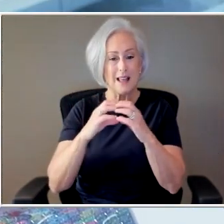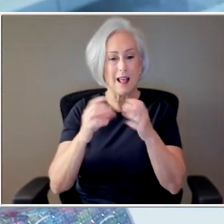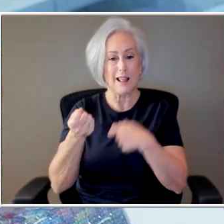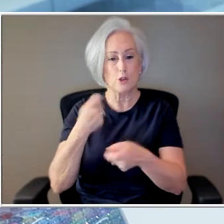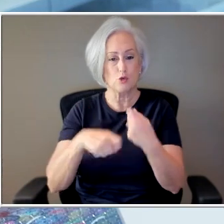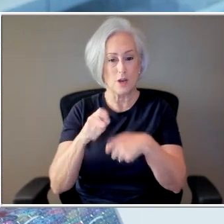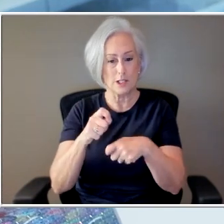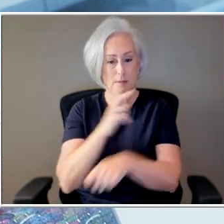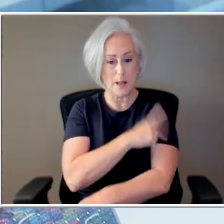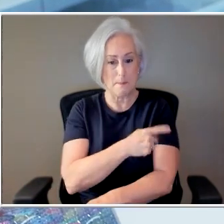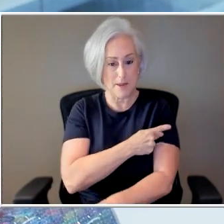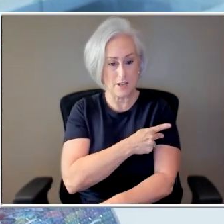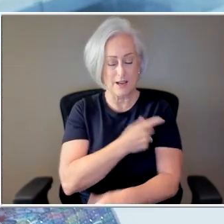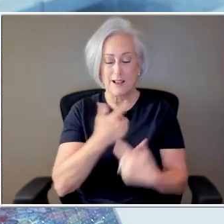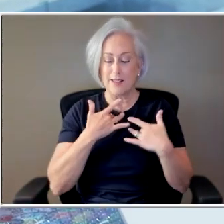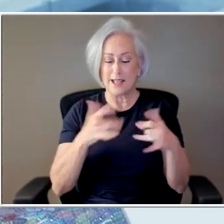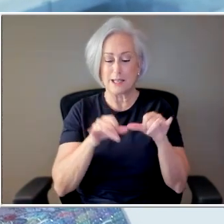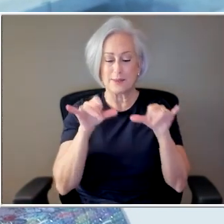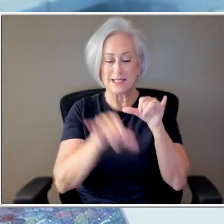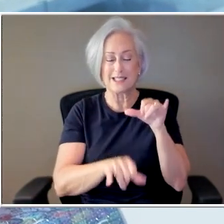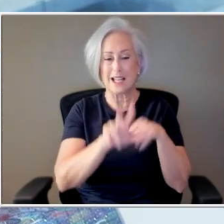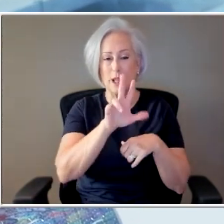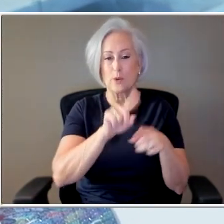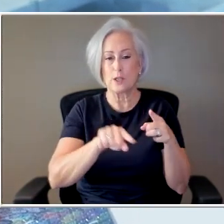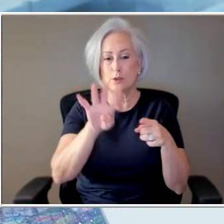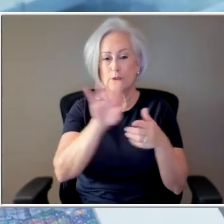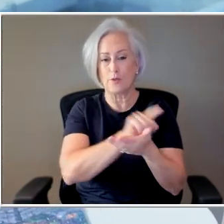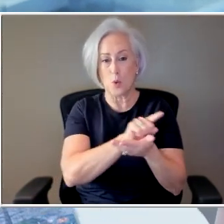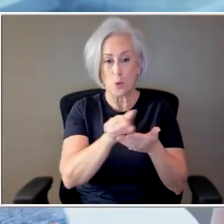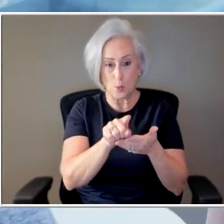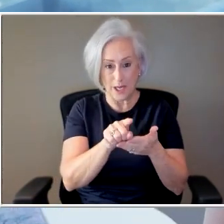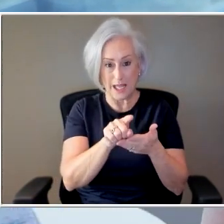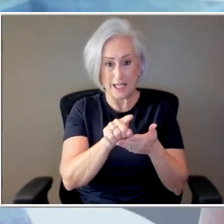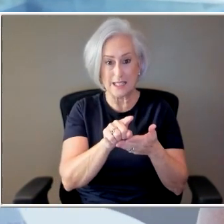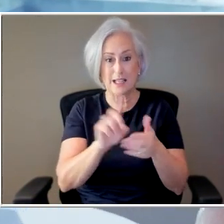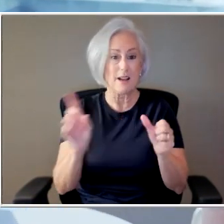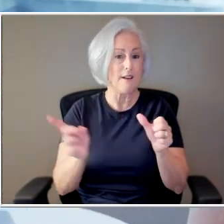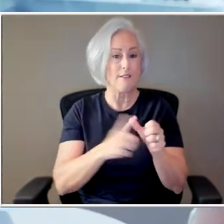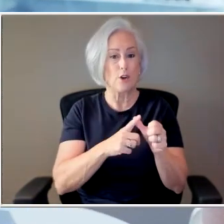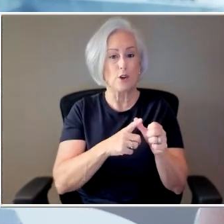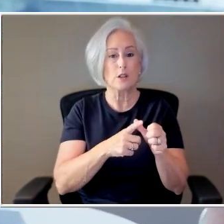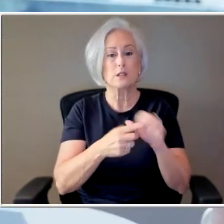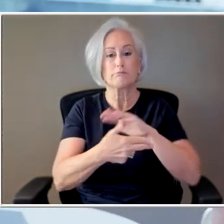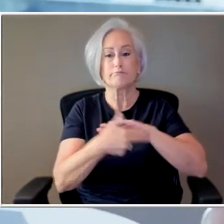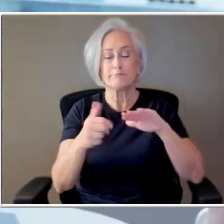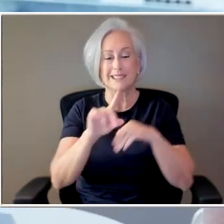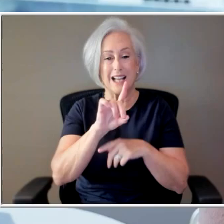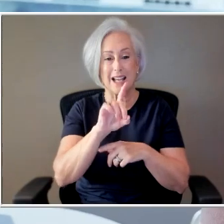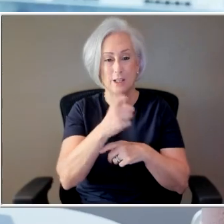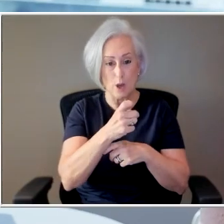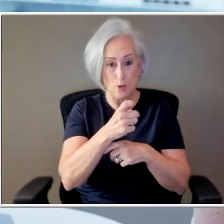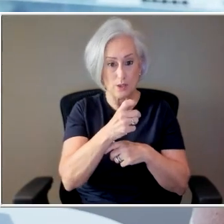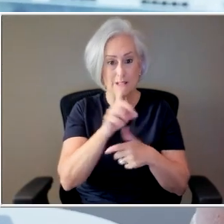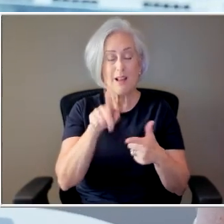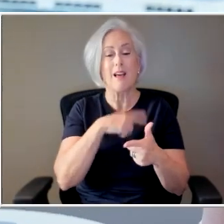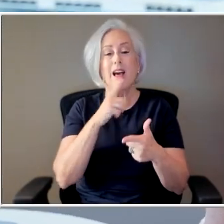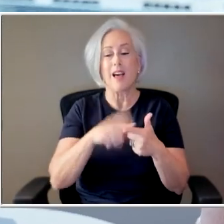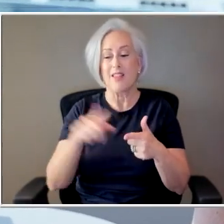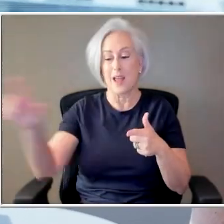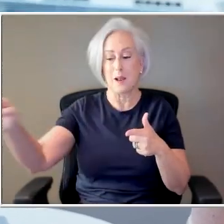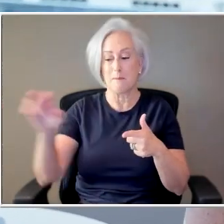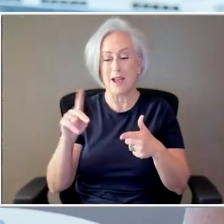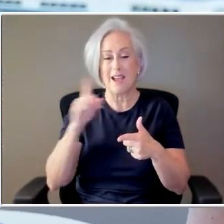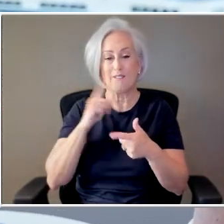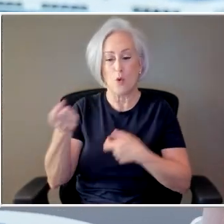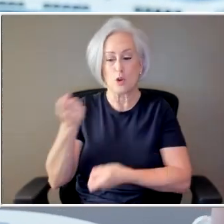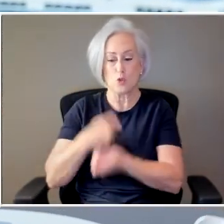unit for about 3 to 4 weeks on their initial diagnosis, and then when they come back for transplant, they're about here for about